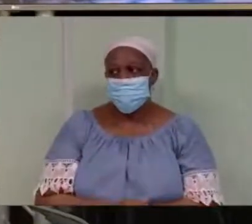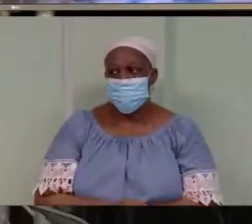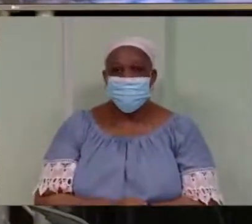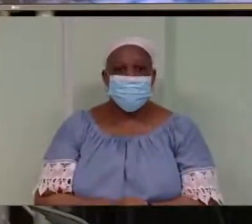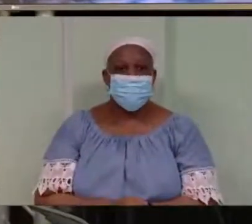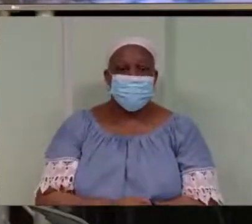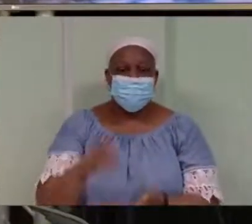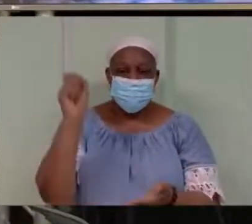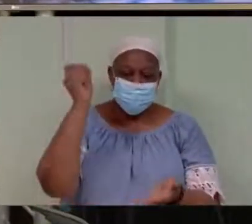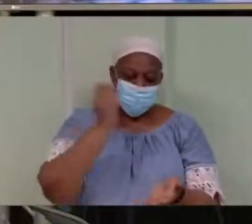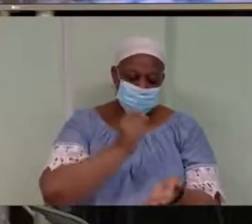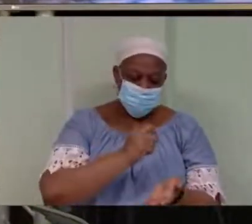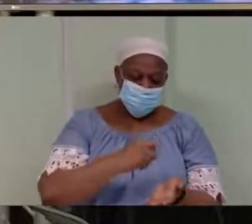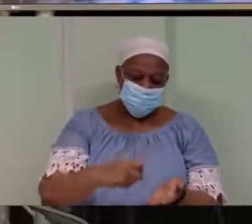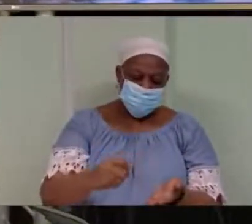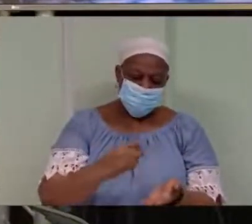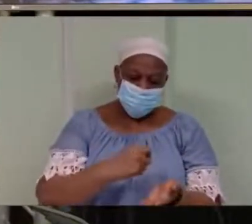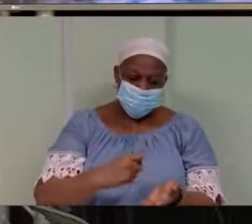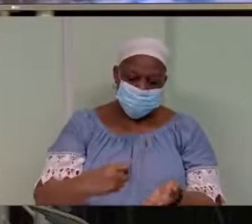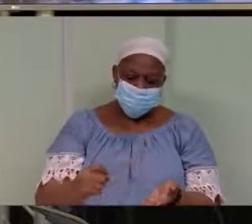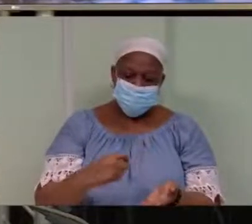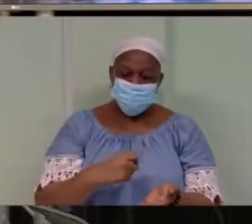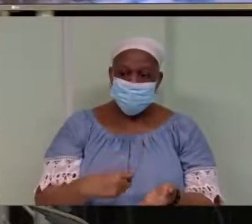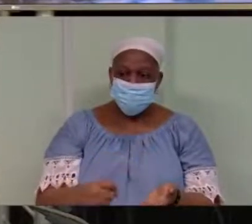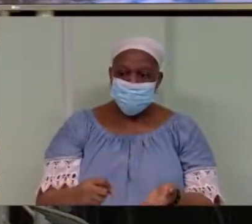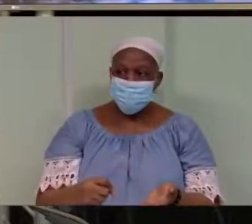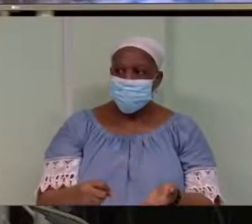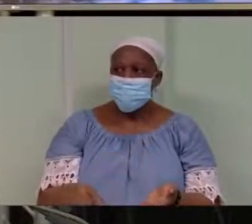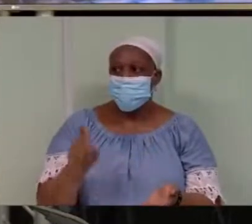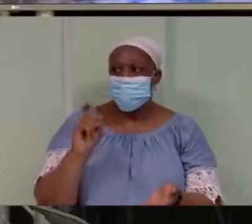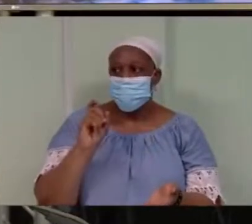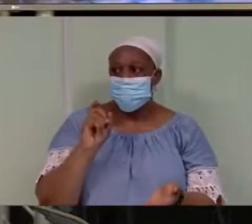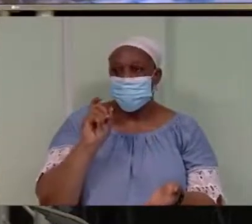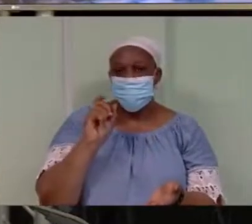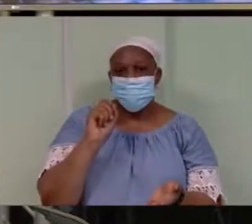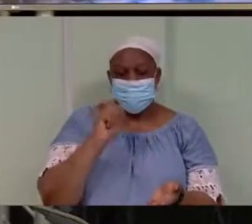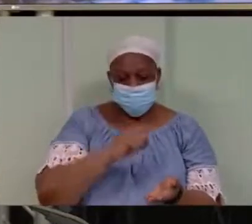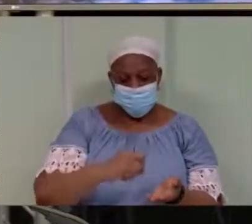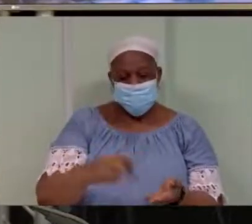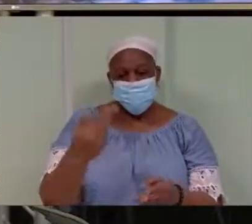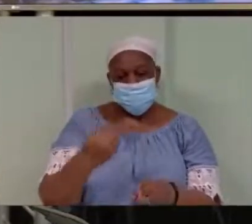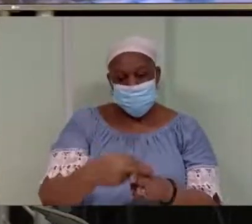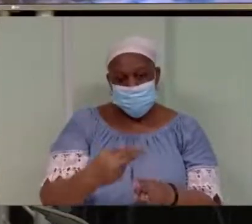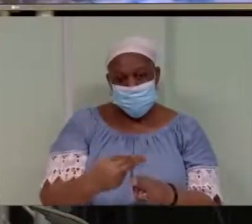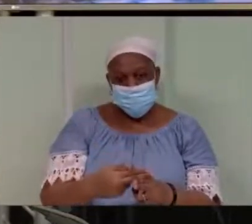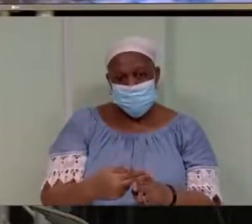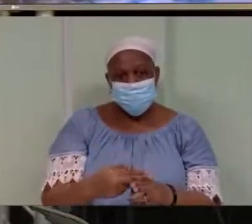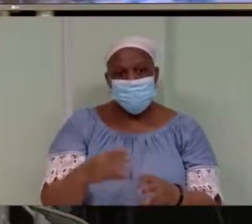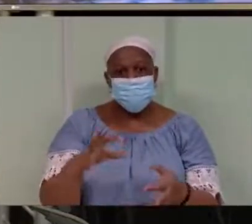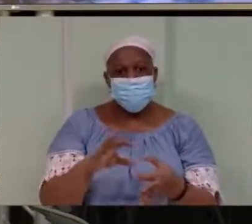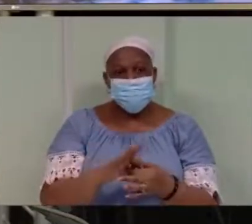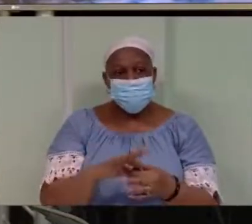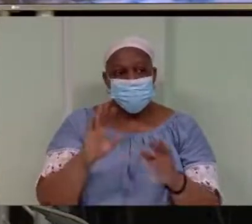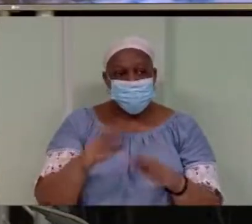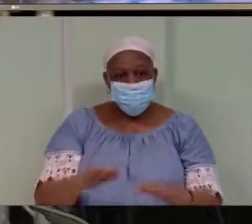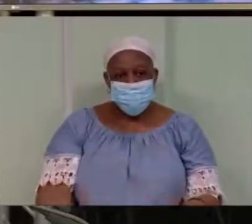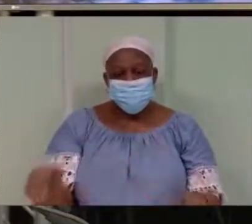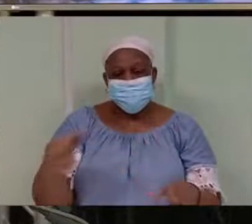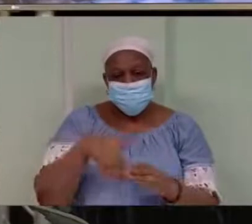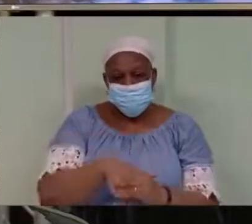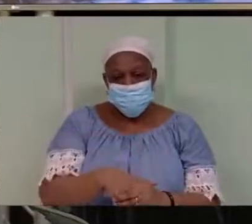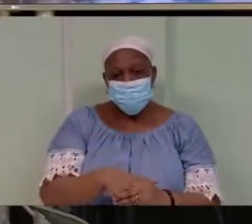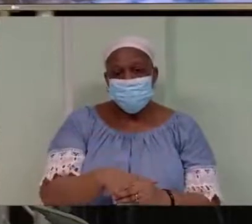parents or responsible adults must sign must sign in their children